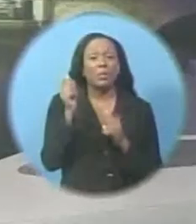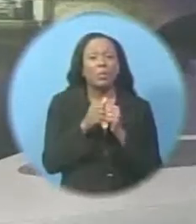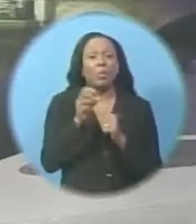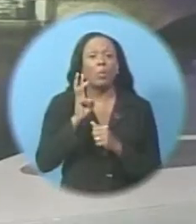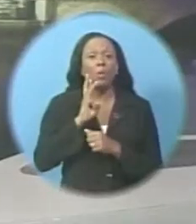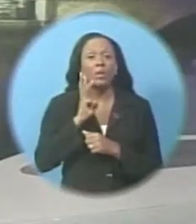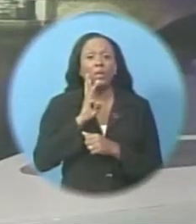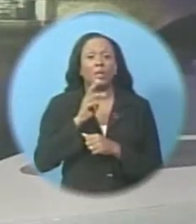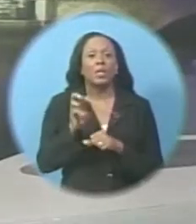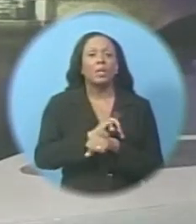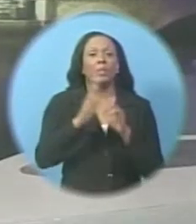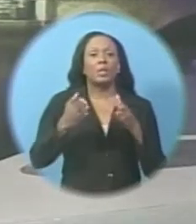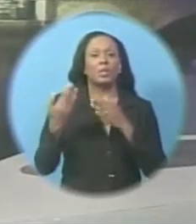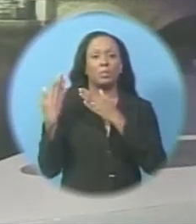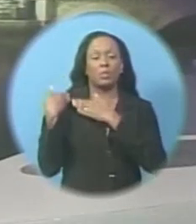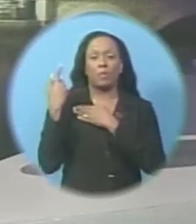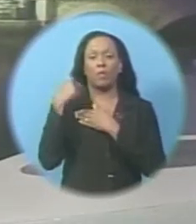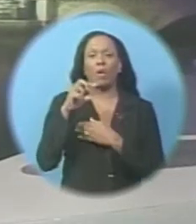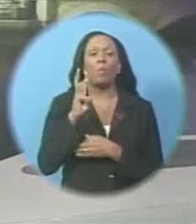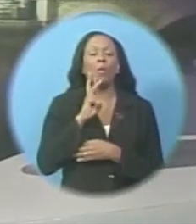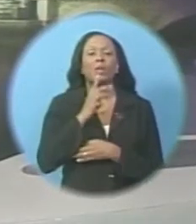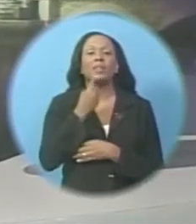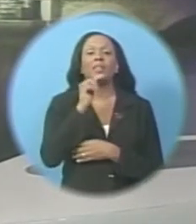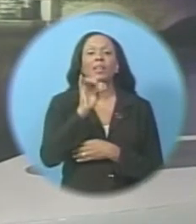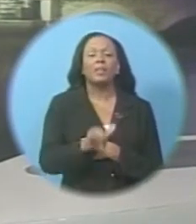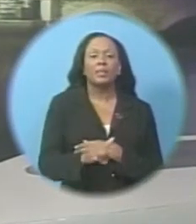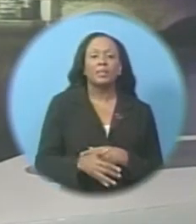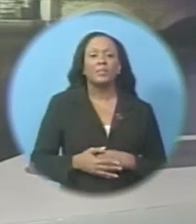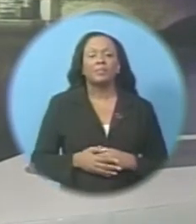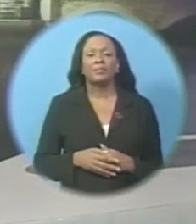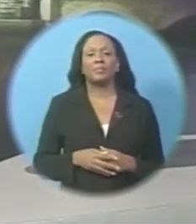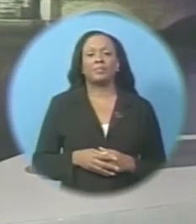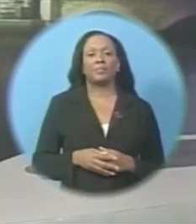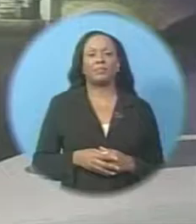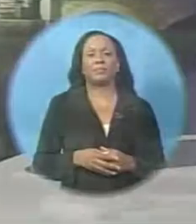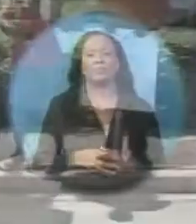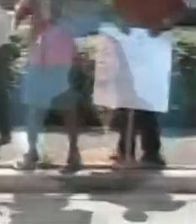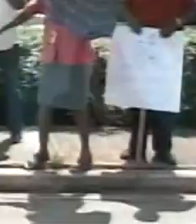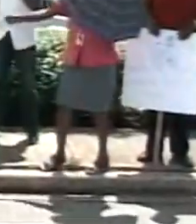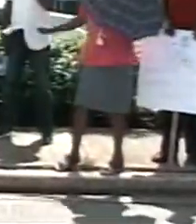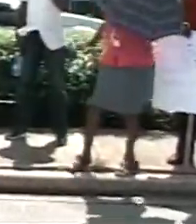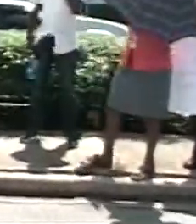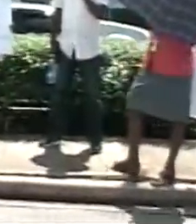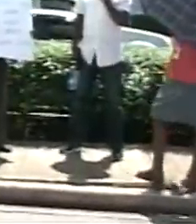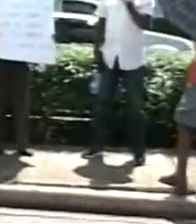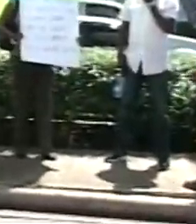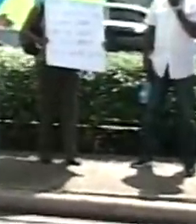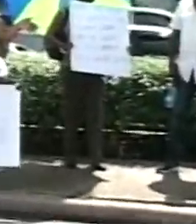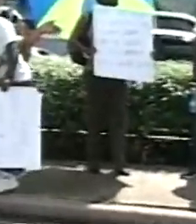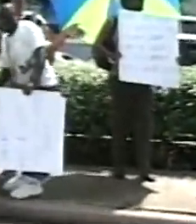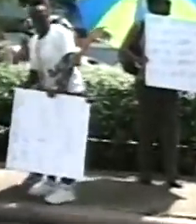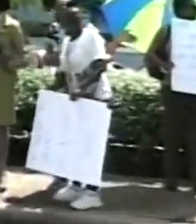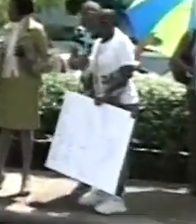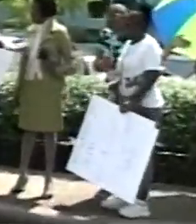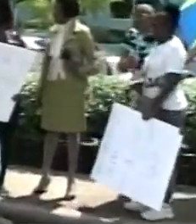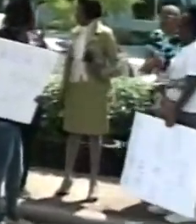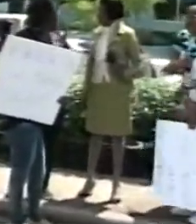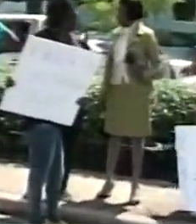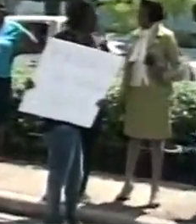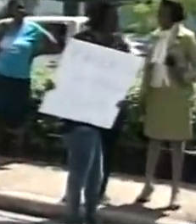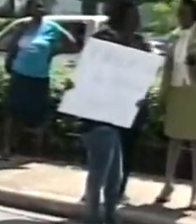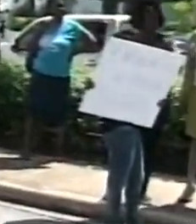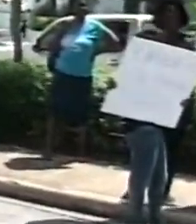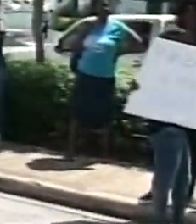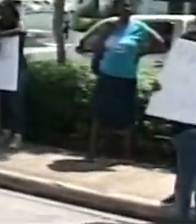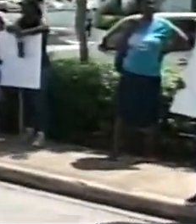Food, Fisheries and Water Resources Management, Dr. David Eswick. Now, he was responding to calls for him to resign from his ministry